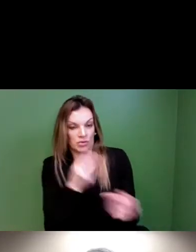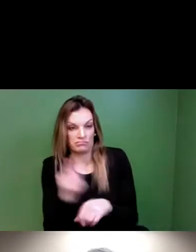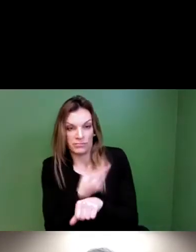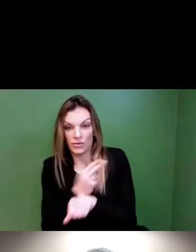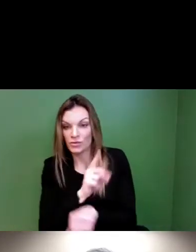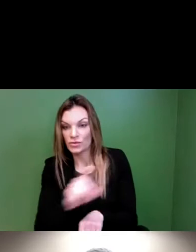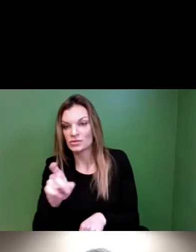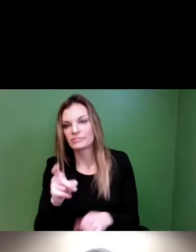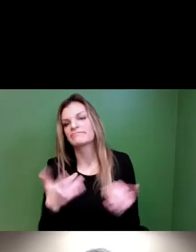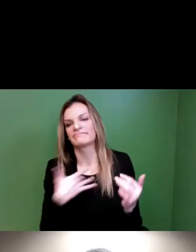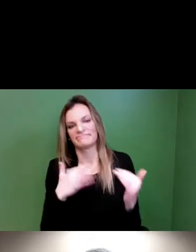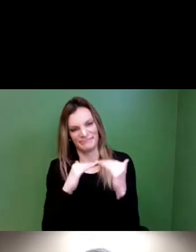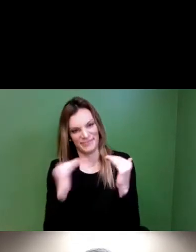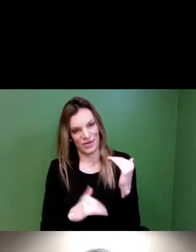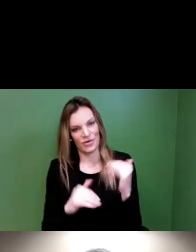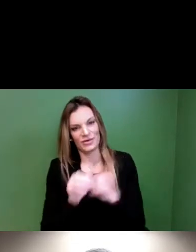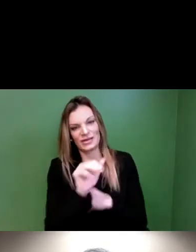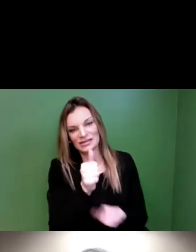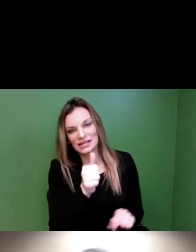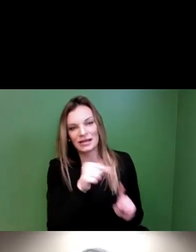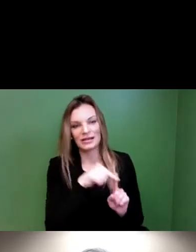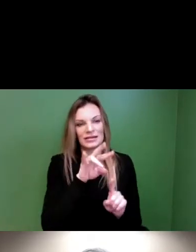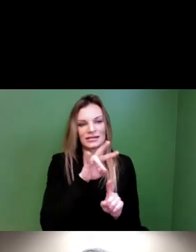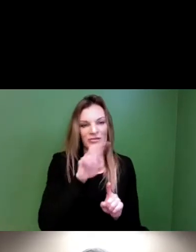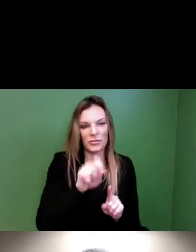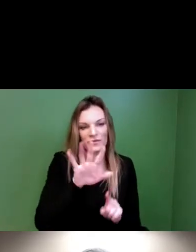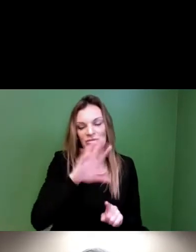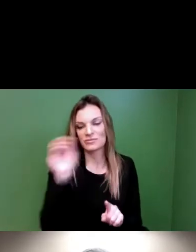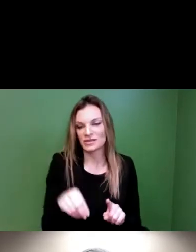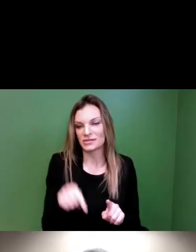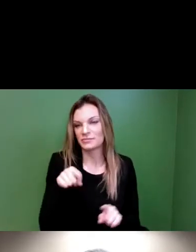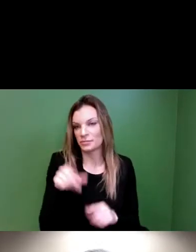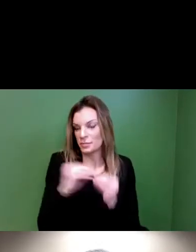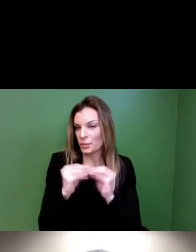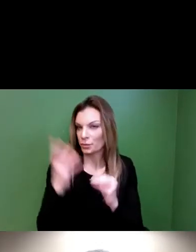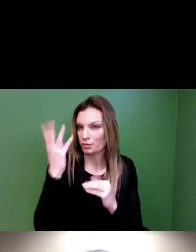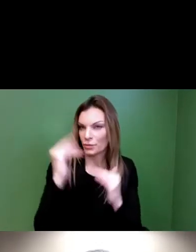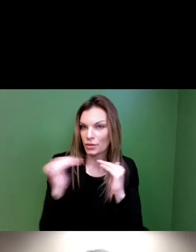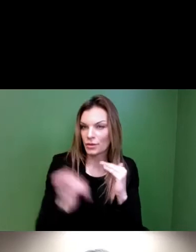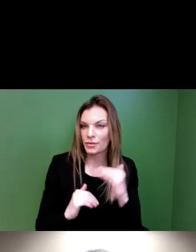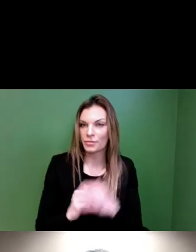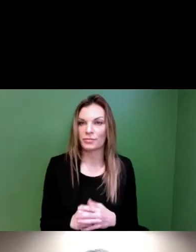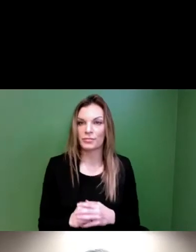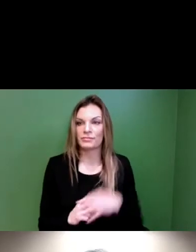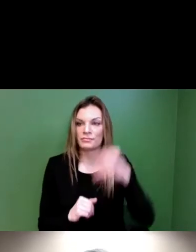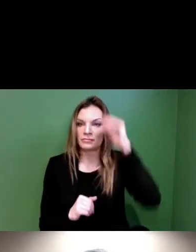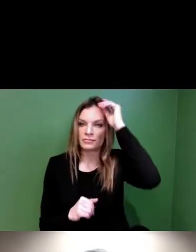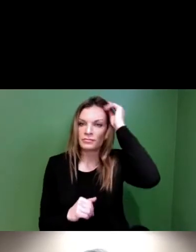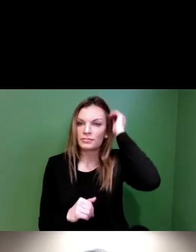are fairly low, 10%, 7.5%. These numbers are pretty low.